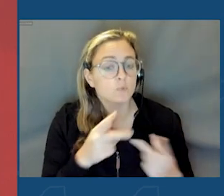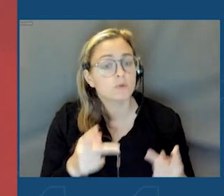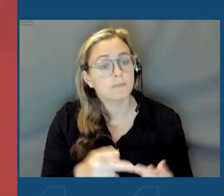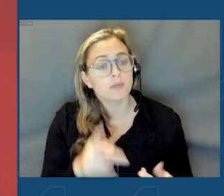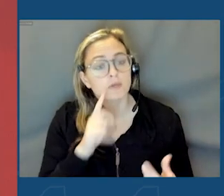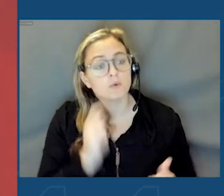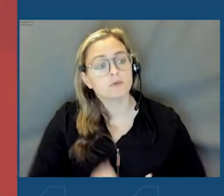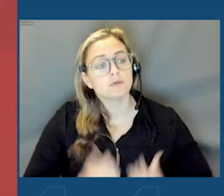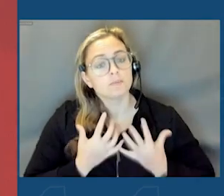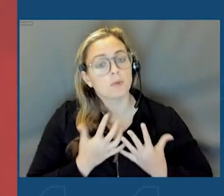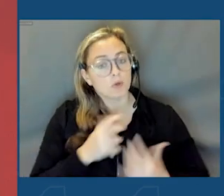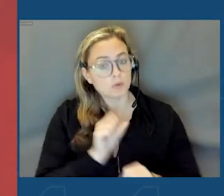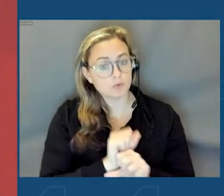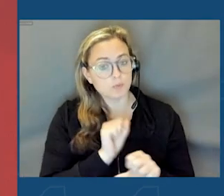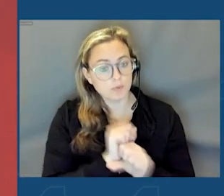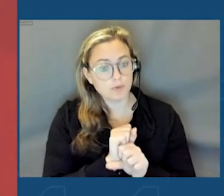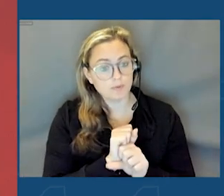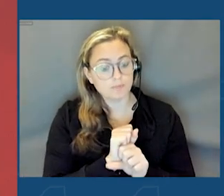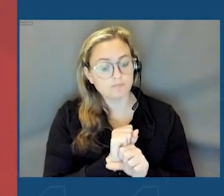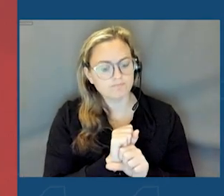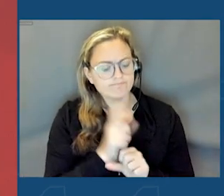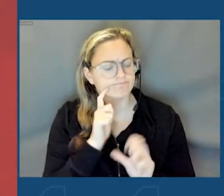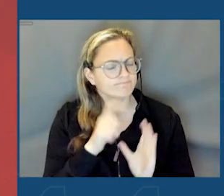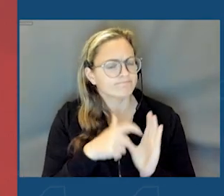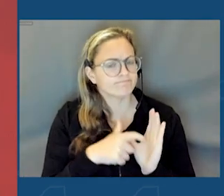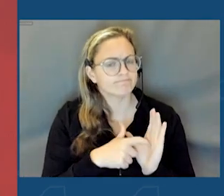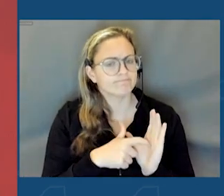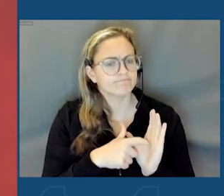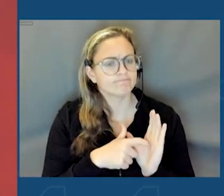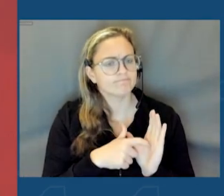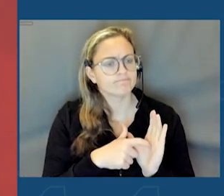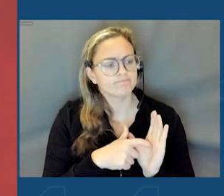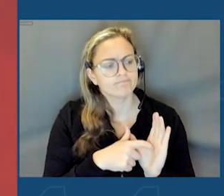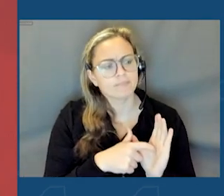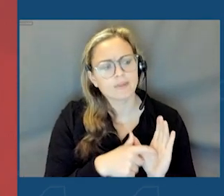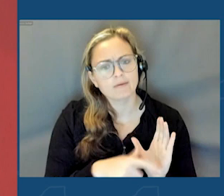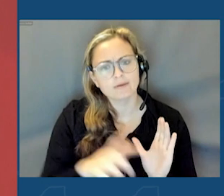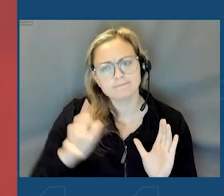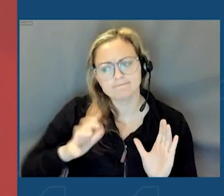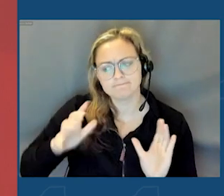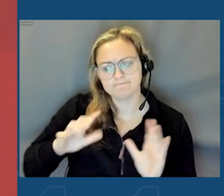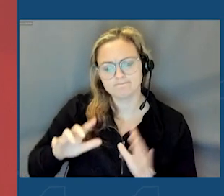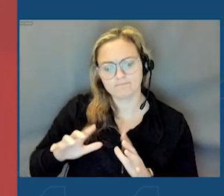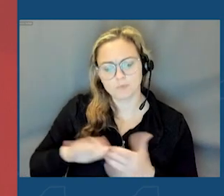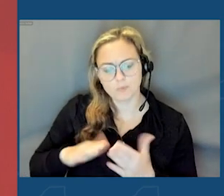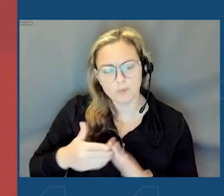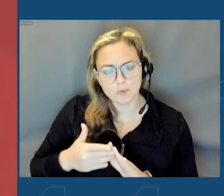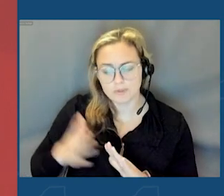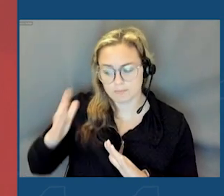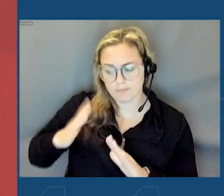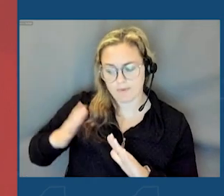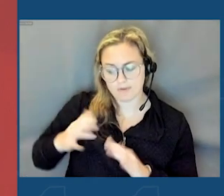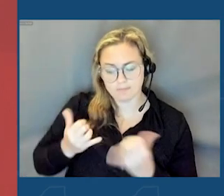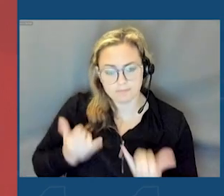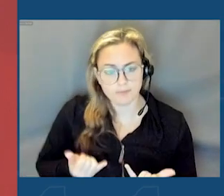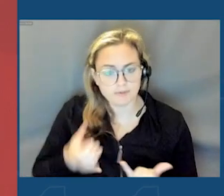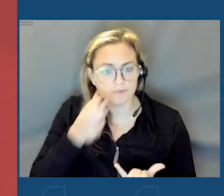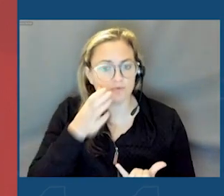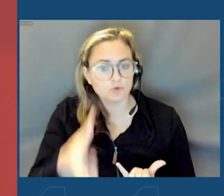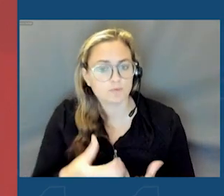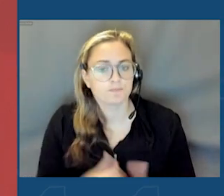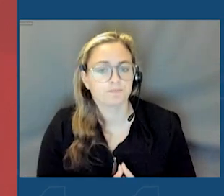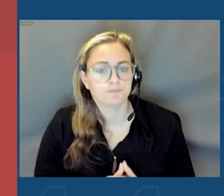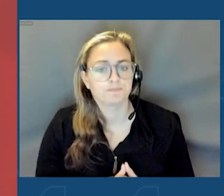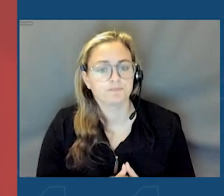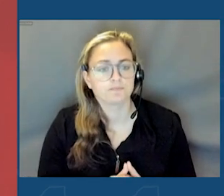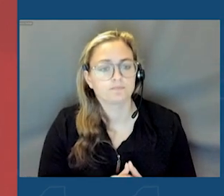inspires our work, we recognize Indigenous communities past, present, and future. We